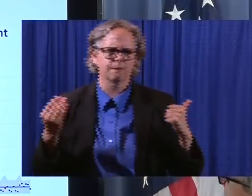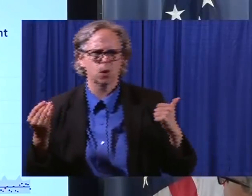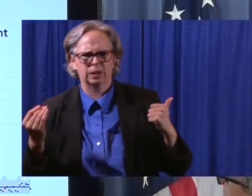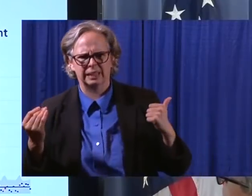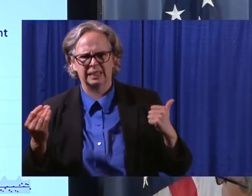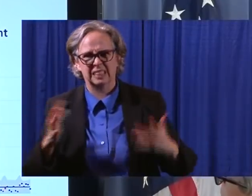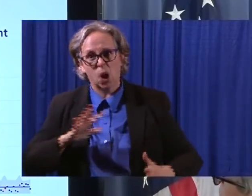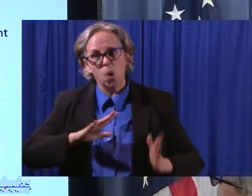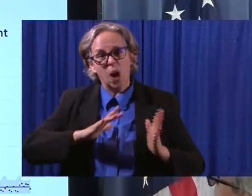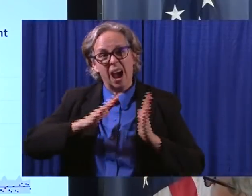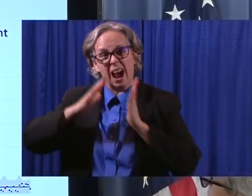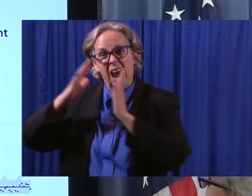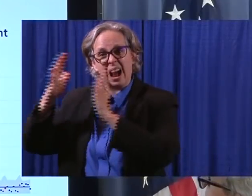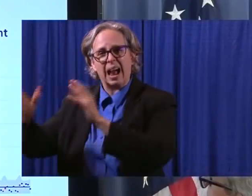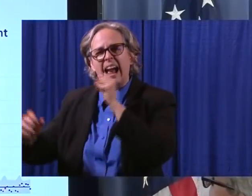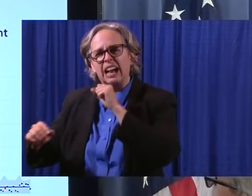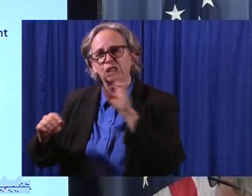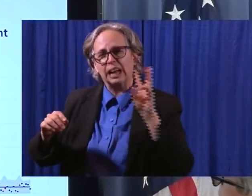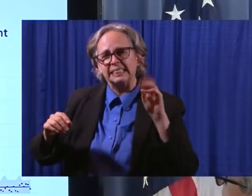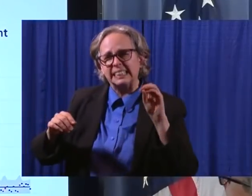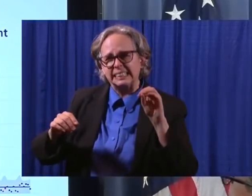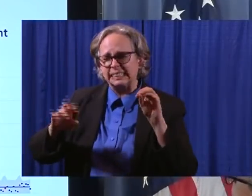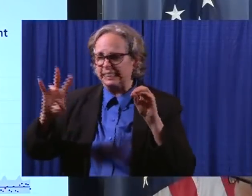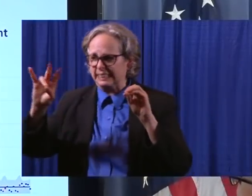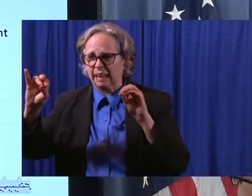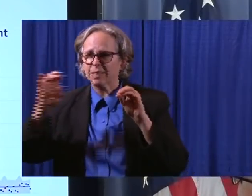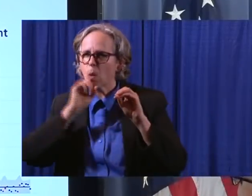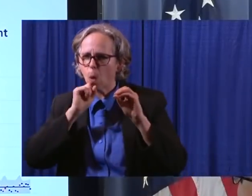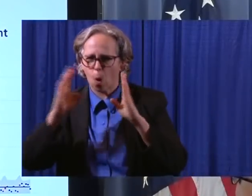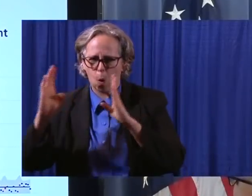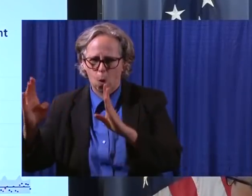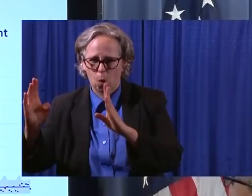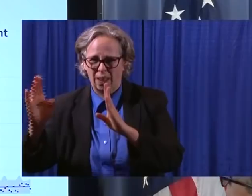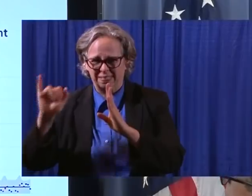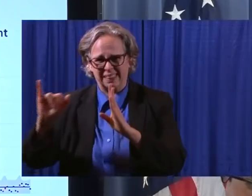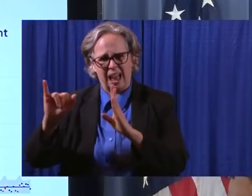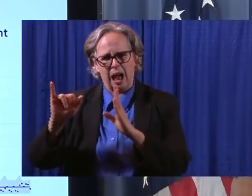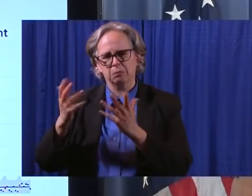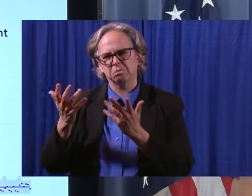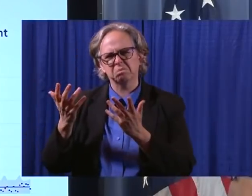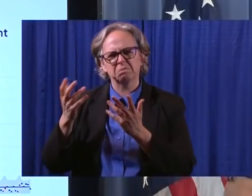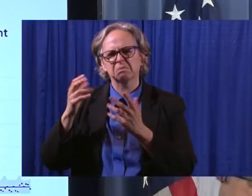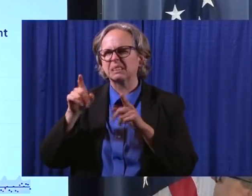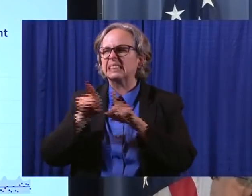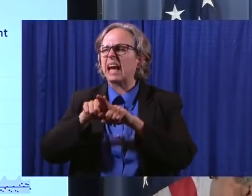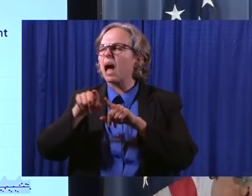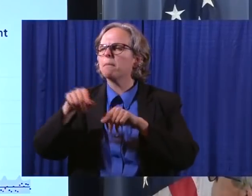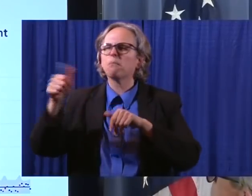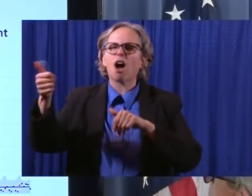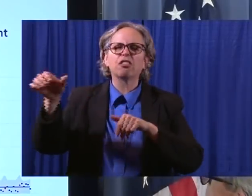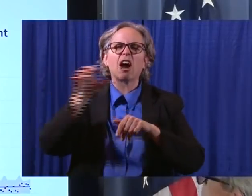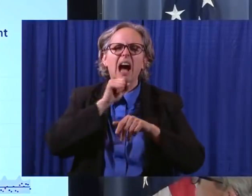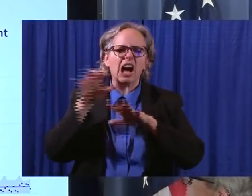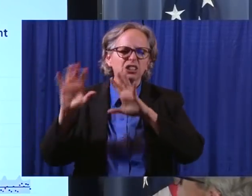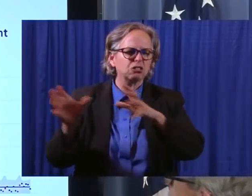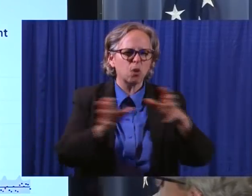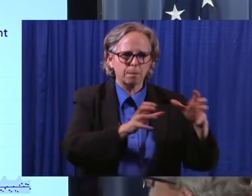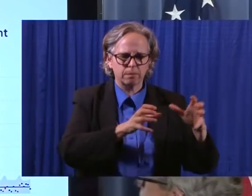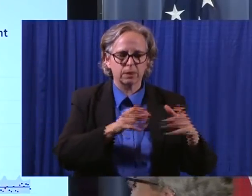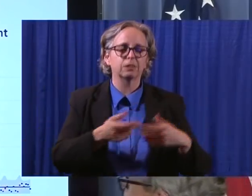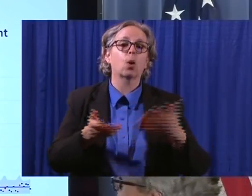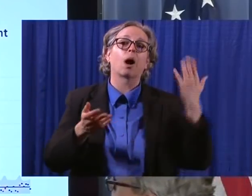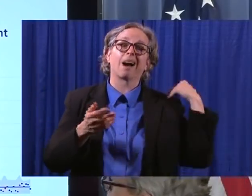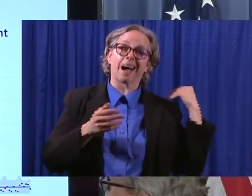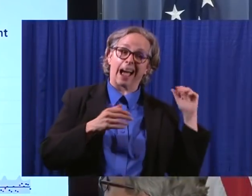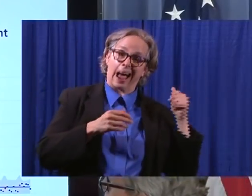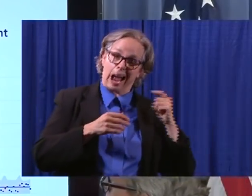the age group of 60 to 70, which is really what we've seen in all the other age groups. Again, in the early part of April, we were seeing a positivity